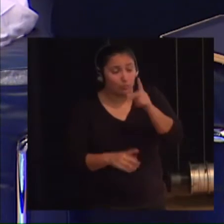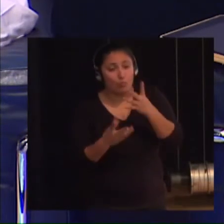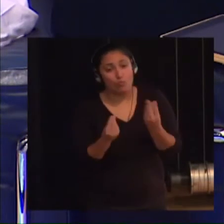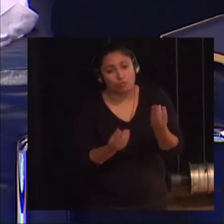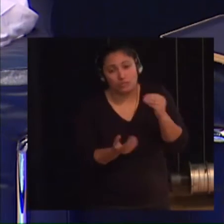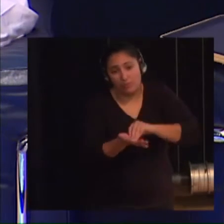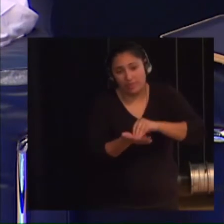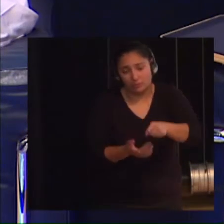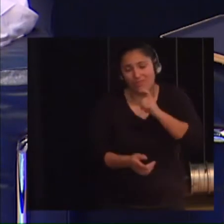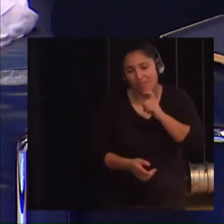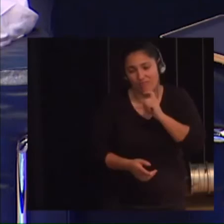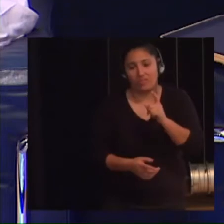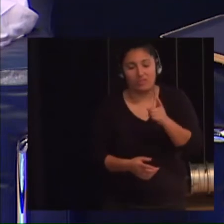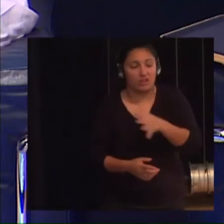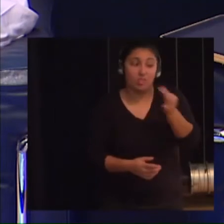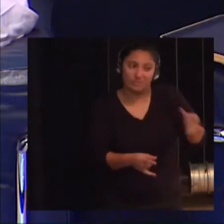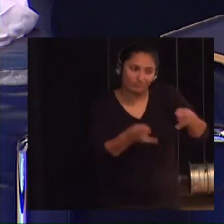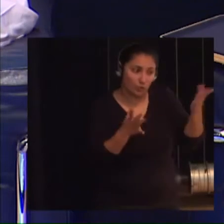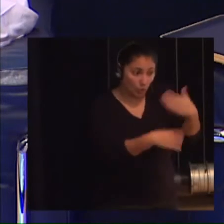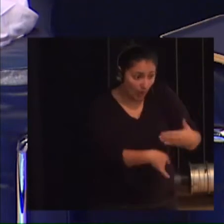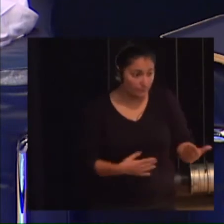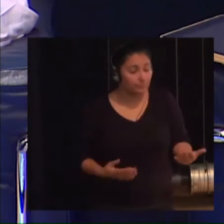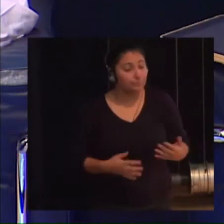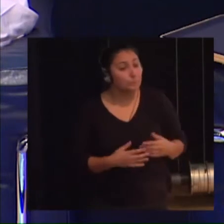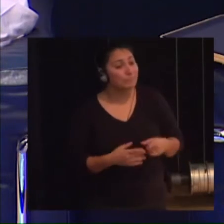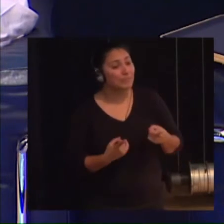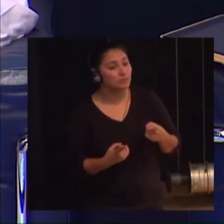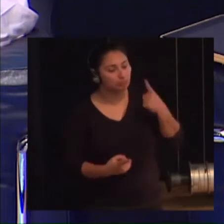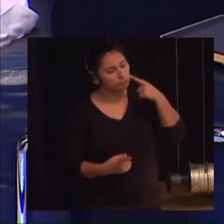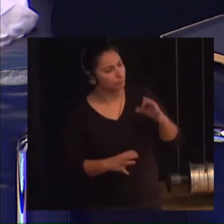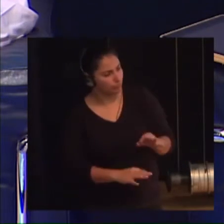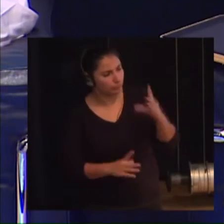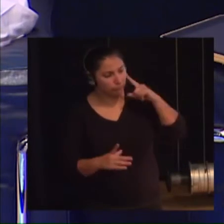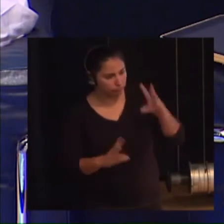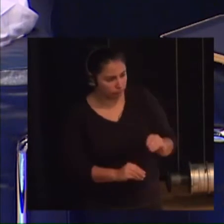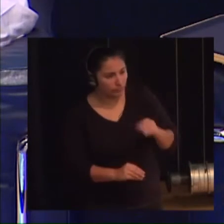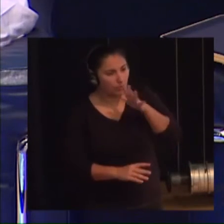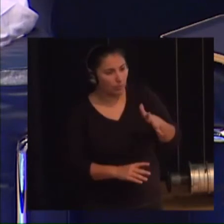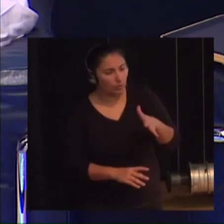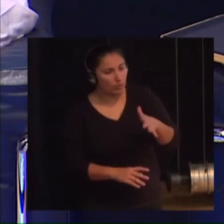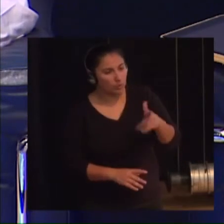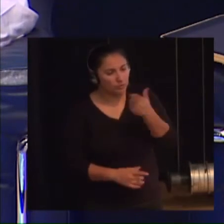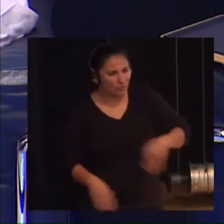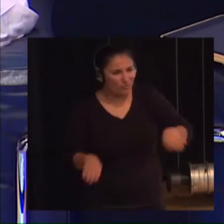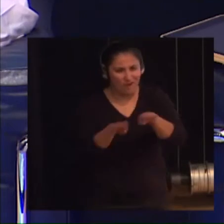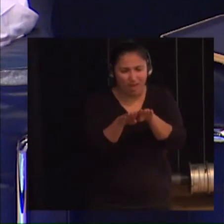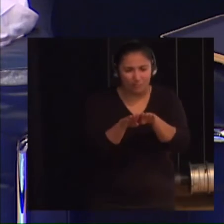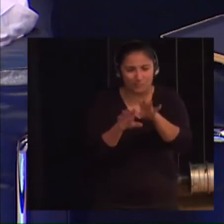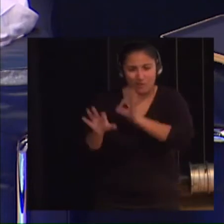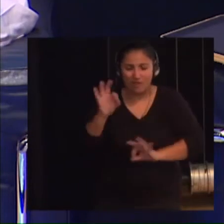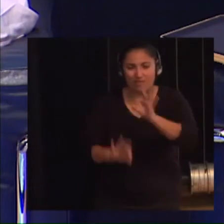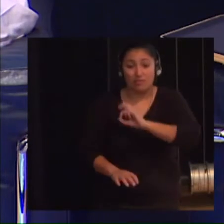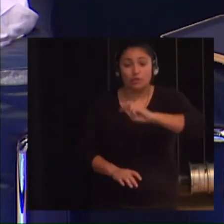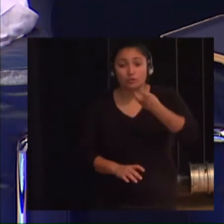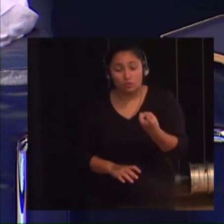I compare it with the performance of other media organizations across the world, is the reach and the influence at the conversation